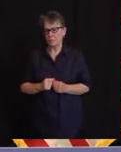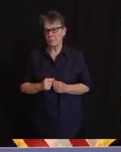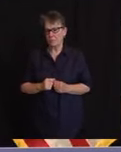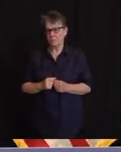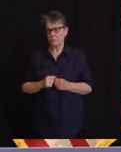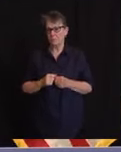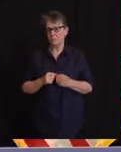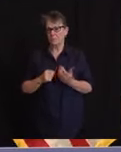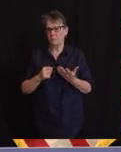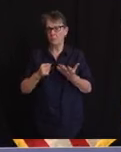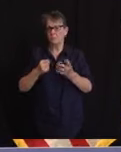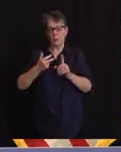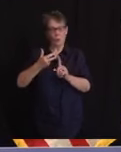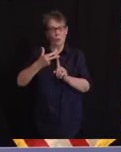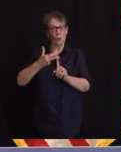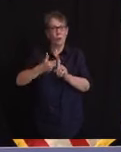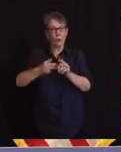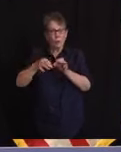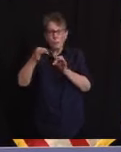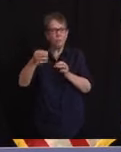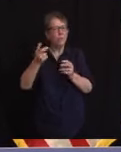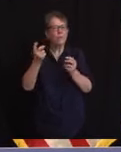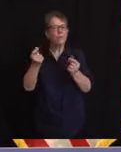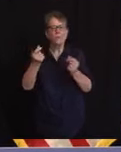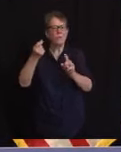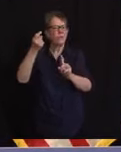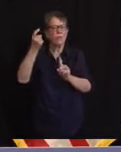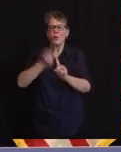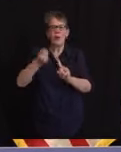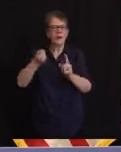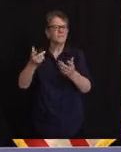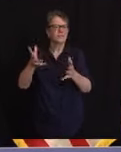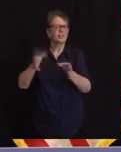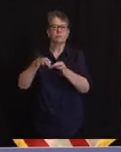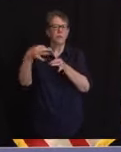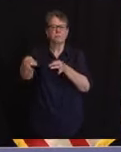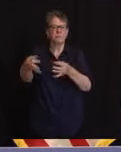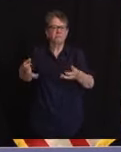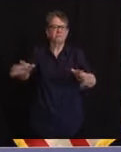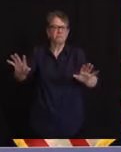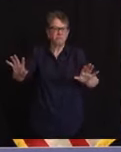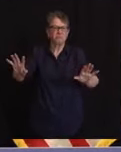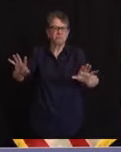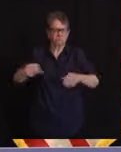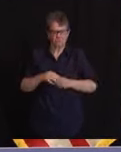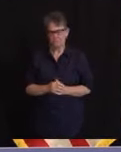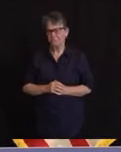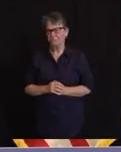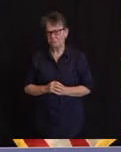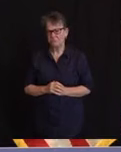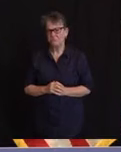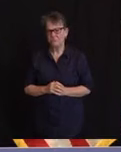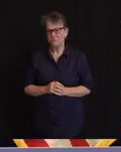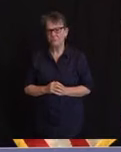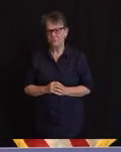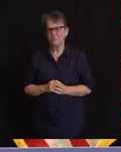nothing. So just want to make sure I remind folks of that. Now, as we've done for the past couple of weeks, we want to get to the